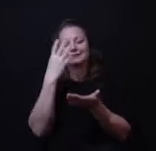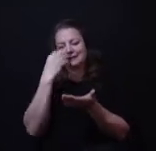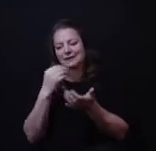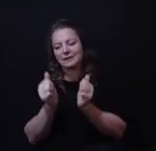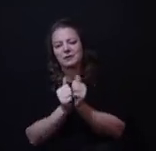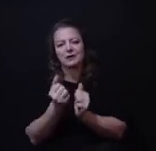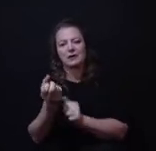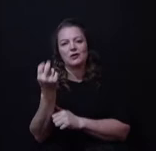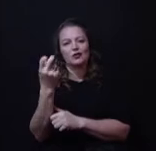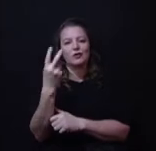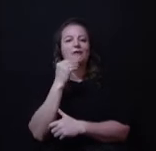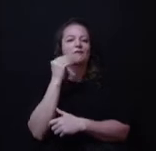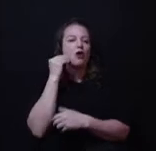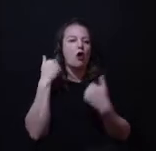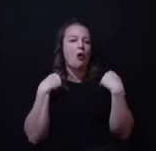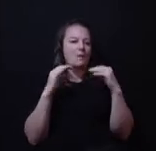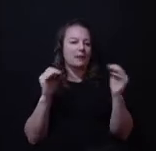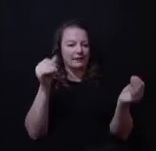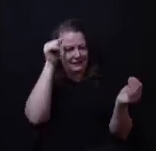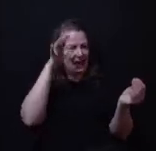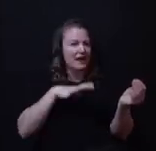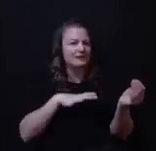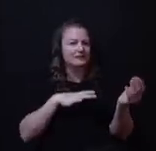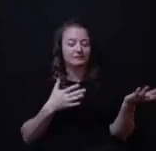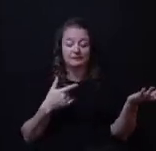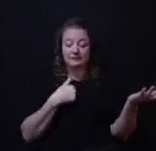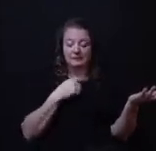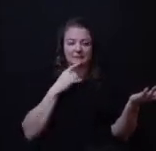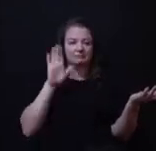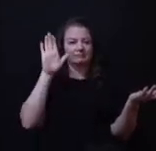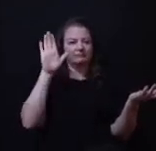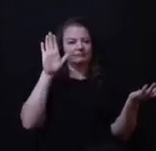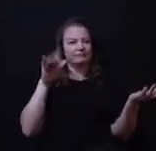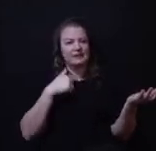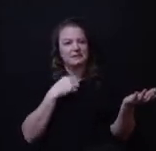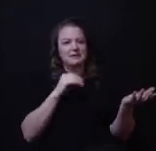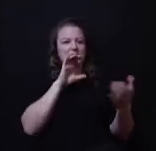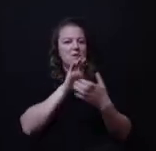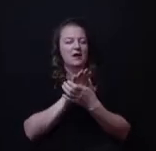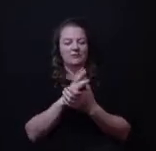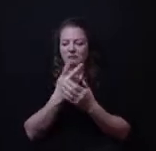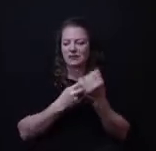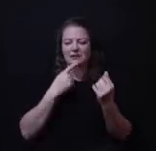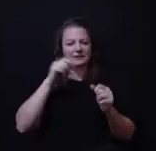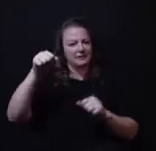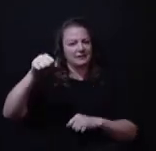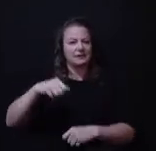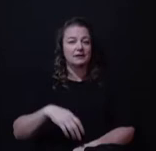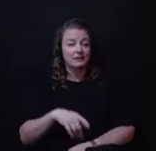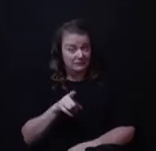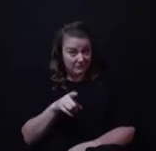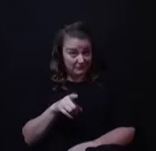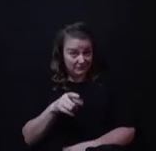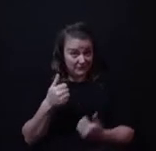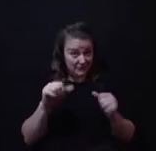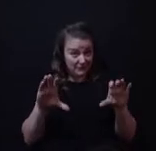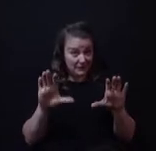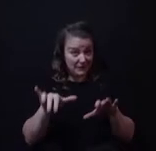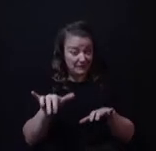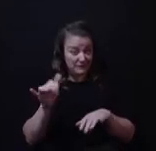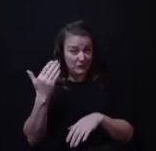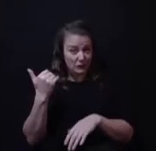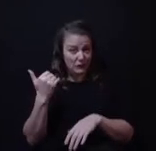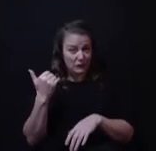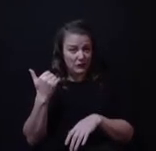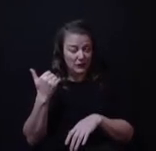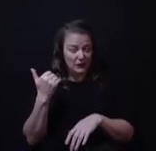guys. Me, great. Stacy, great, we're in. You ever spent the night with 12 homeless guys? You don't